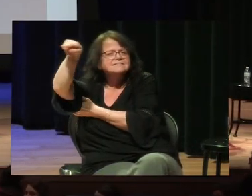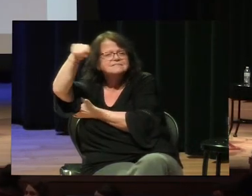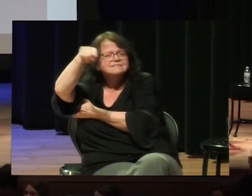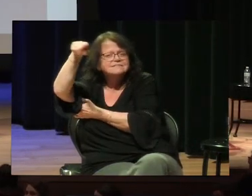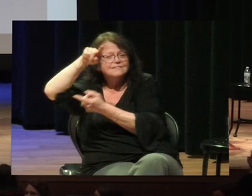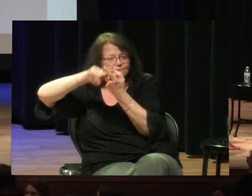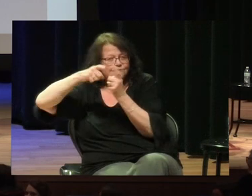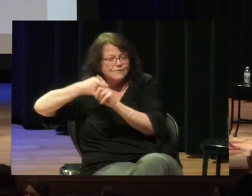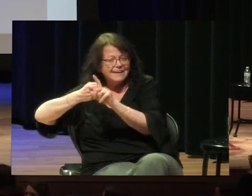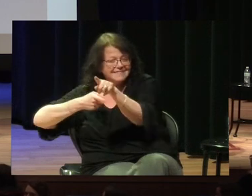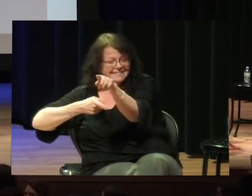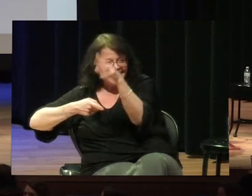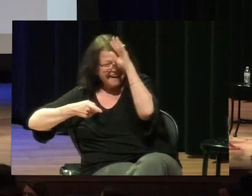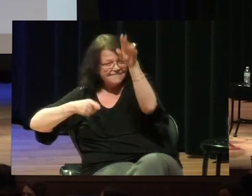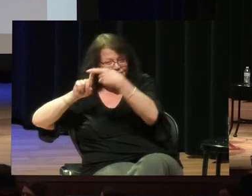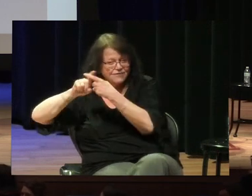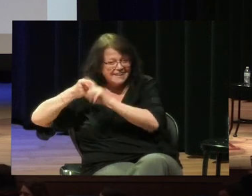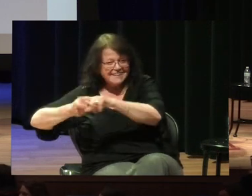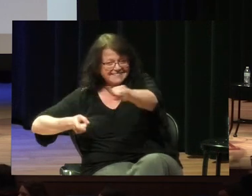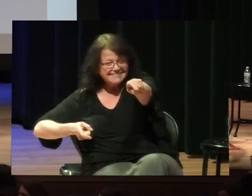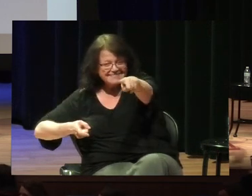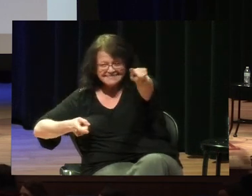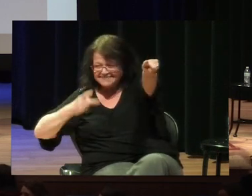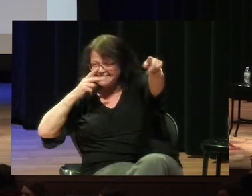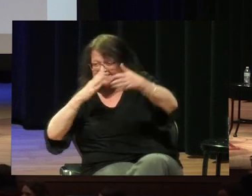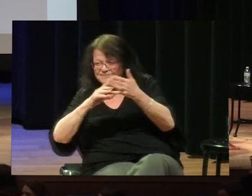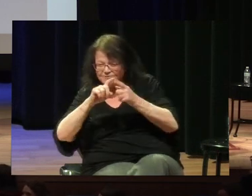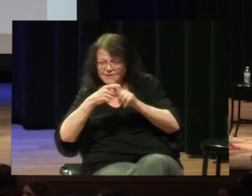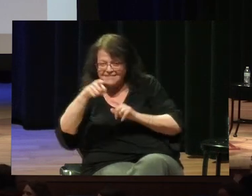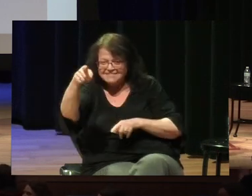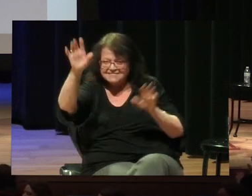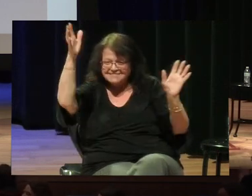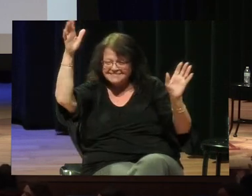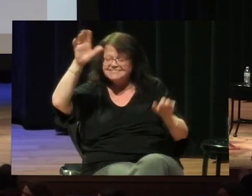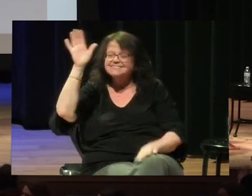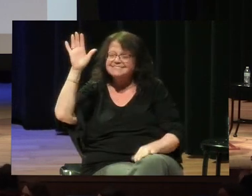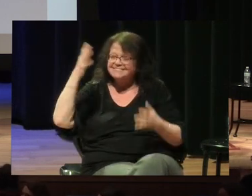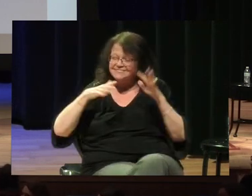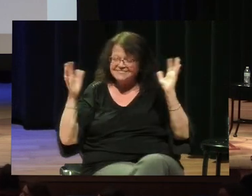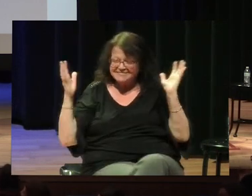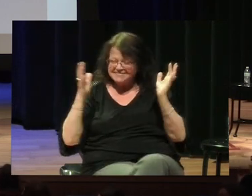friend. I see some hands back there. Let's give them a big round of applause.